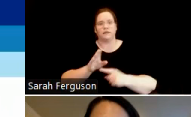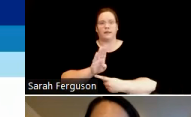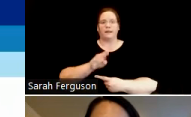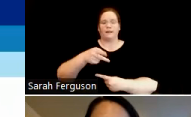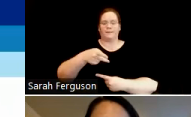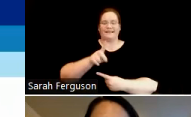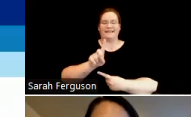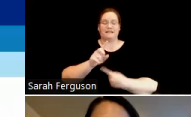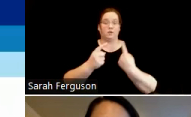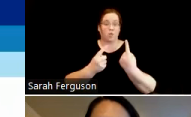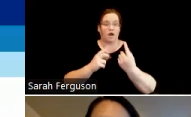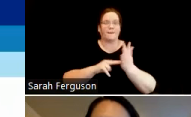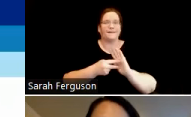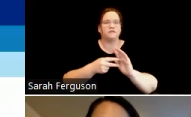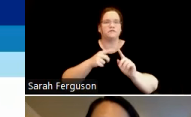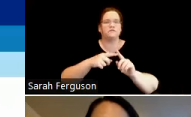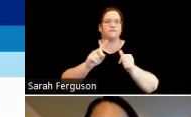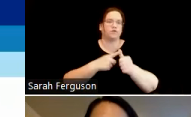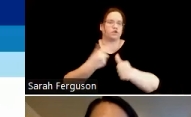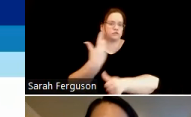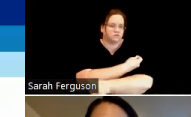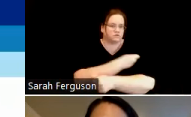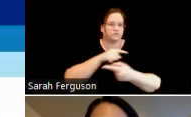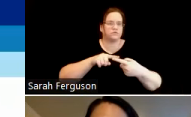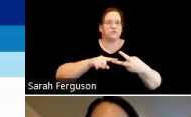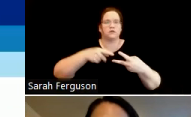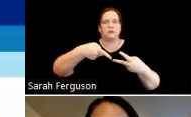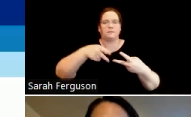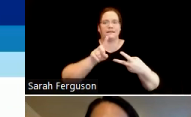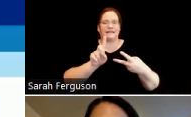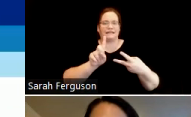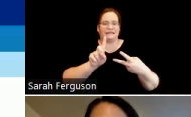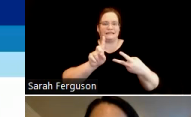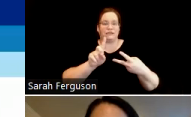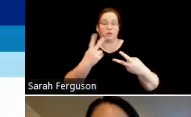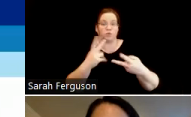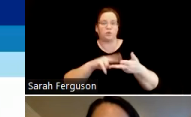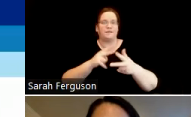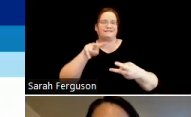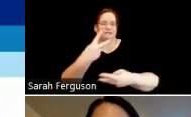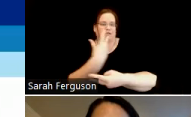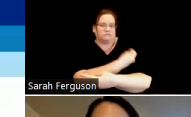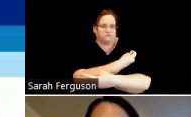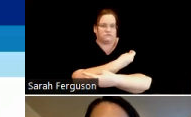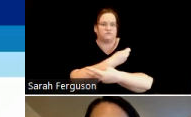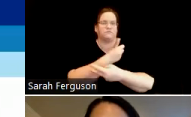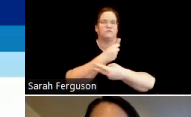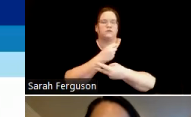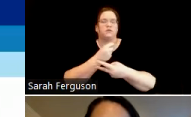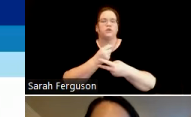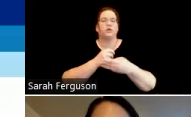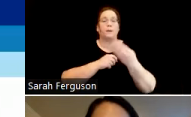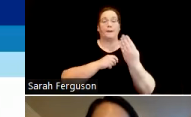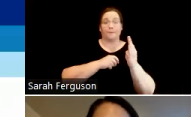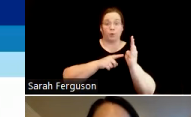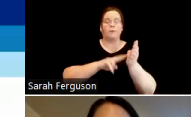and PD2 is dose 2. The blue bars are the kids who got the vaccine and the gray bars are the kids who got the placebo. You